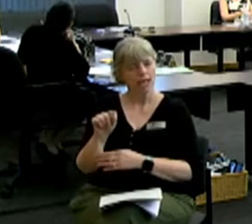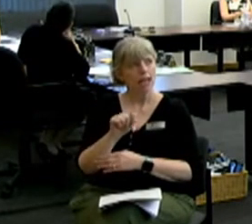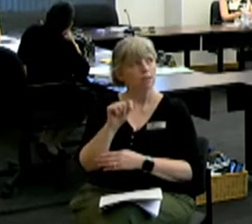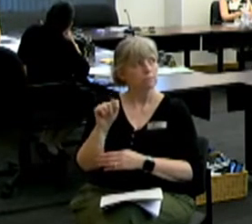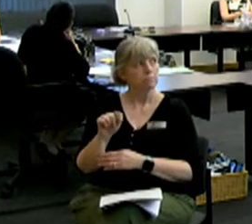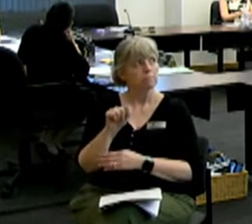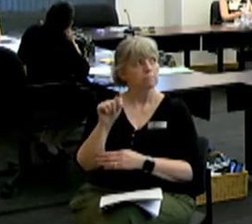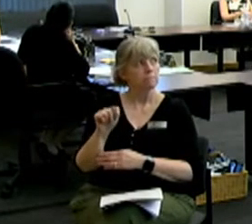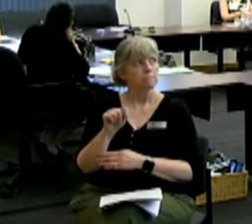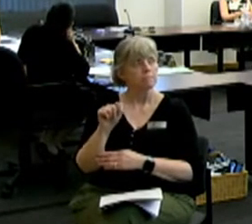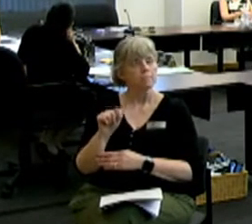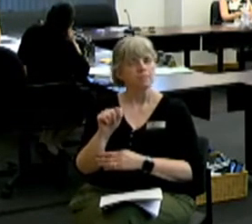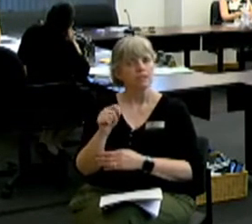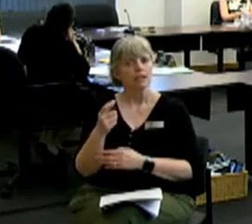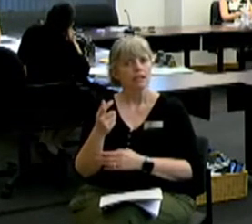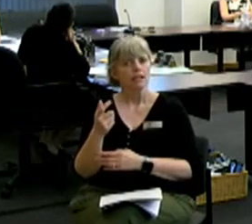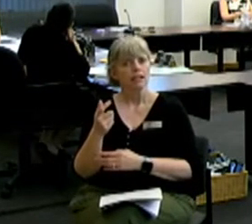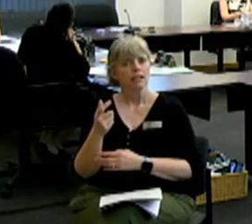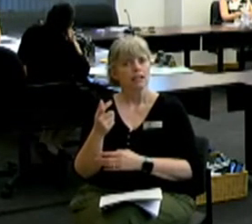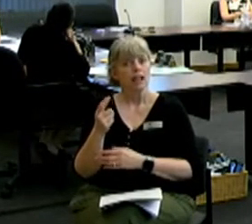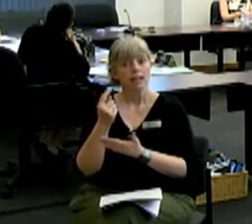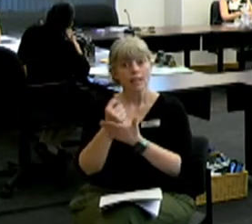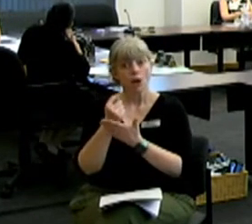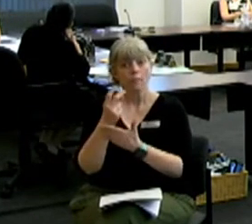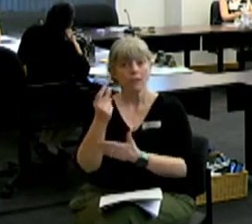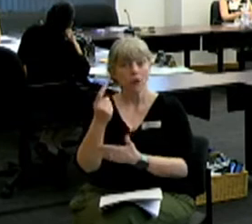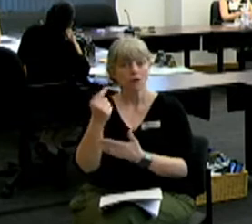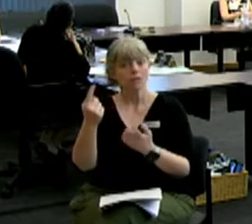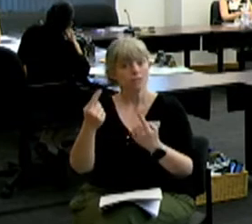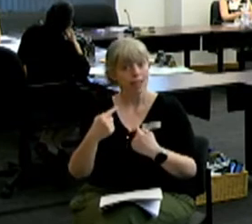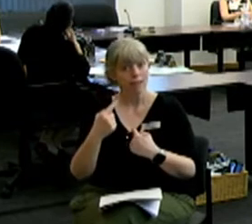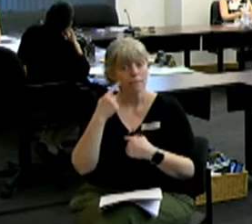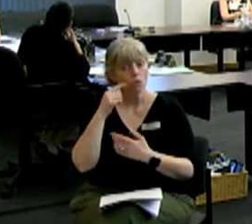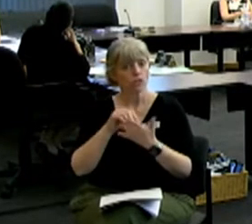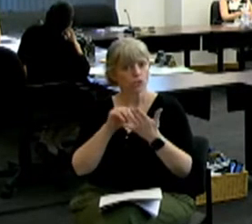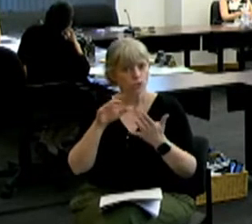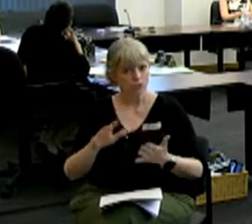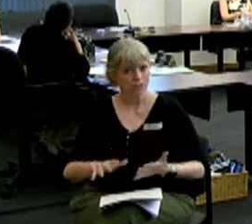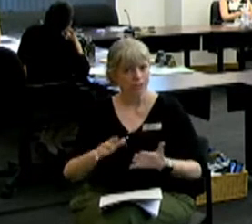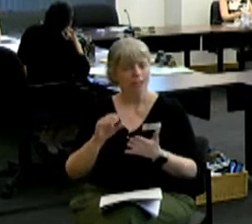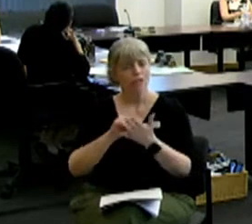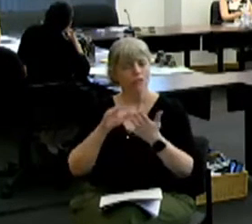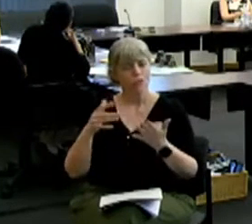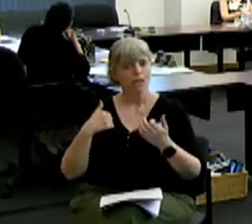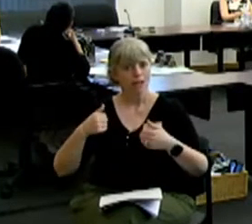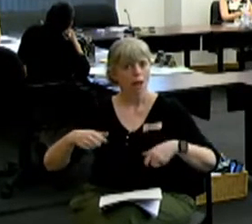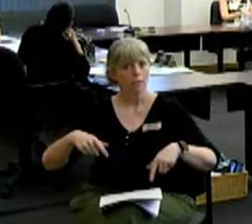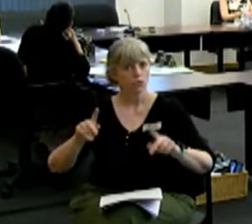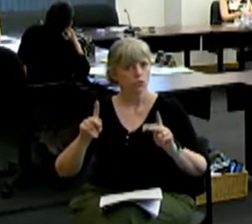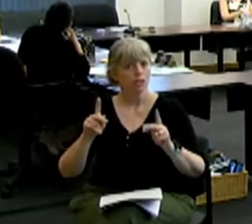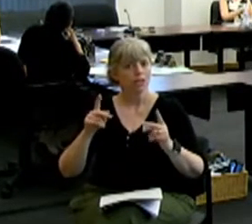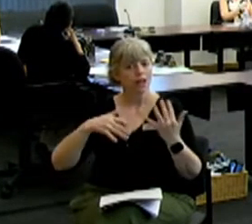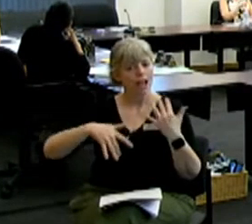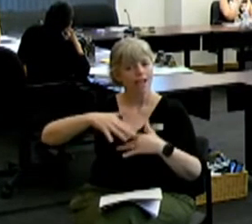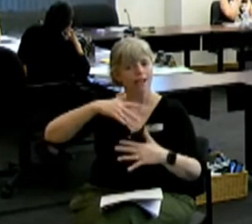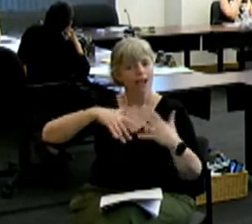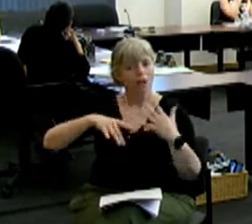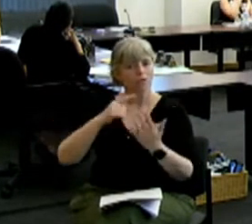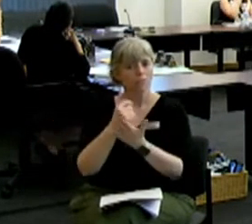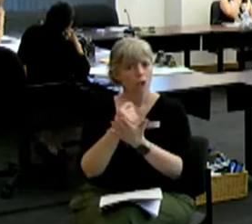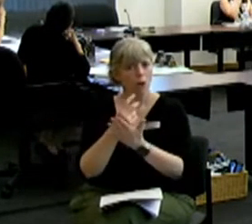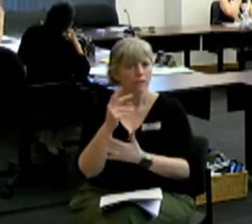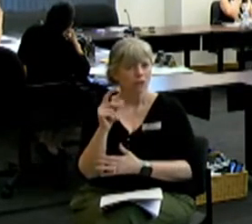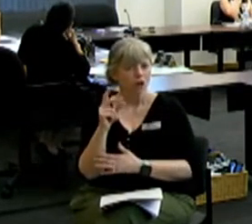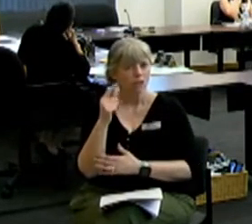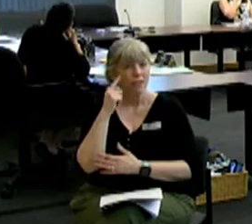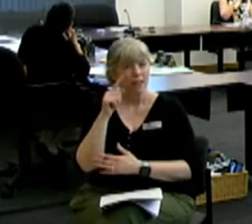be up there. That there were therapy dogs that came in for students. So students had the opportunity to hang out with some therapy dogs. And I